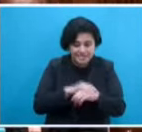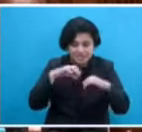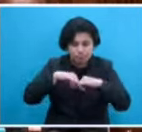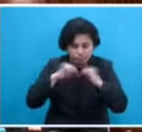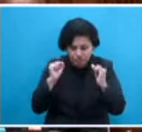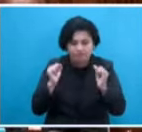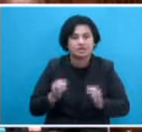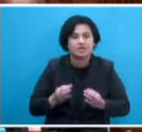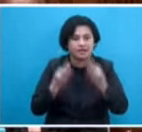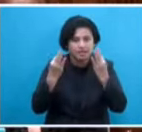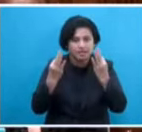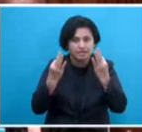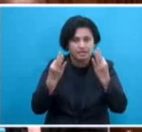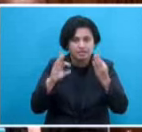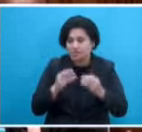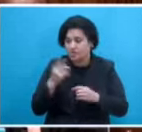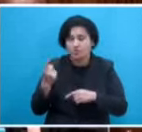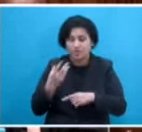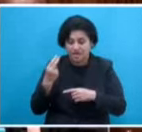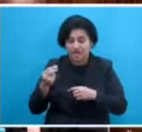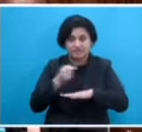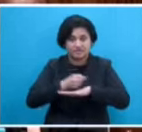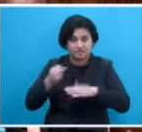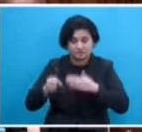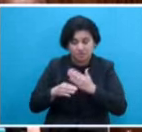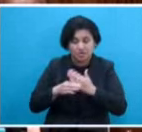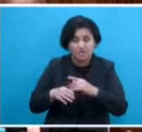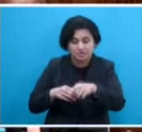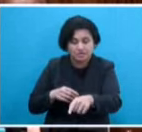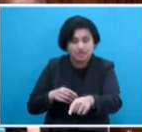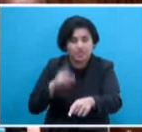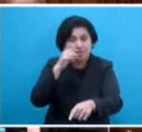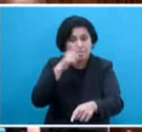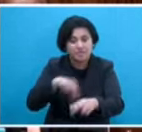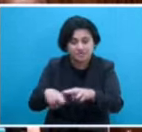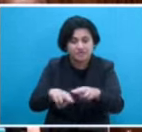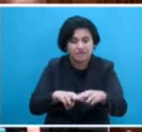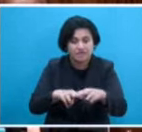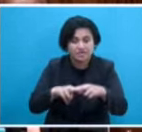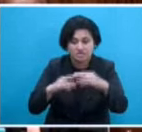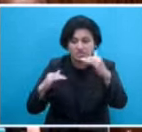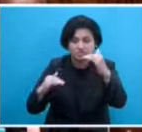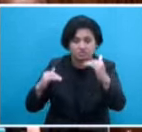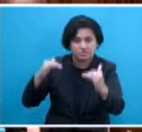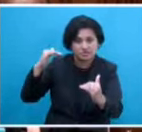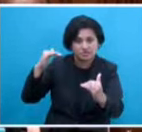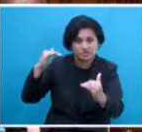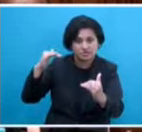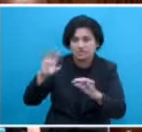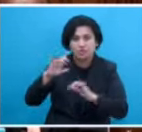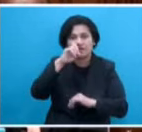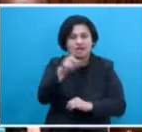in authority to the same standards as ordinary citizens, it is a problem, and many of us lose trust in that